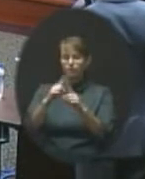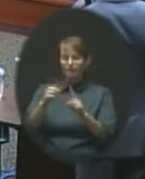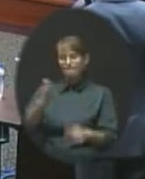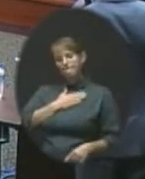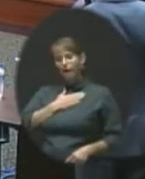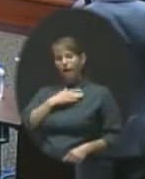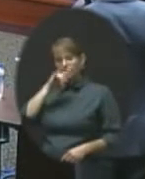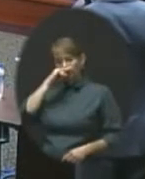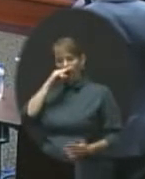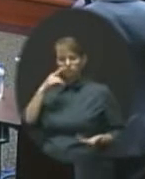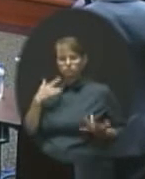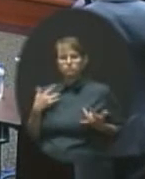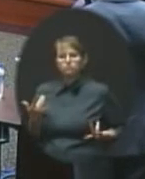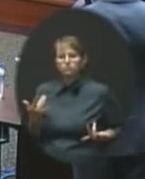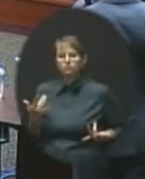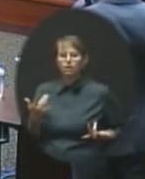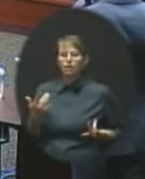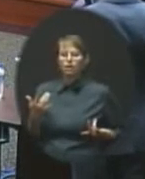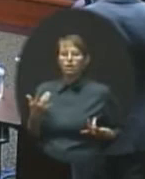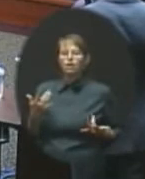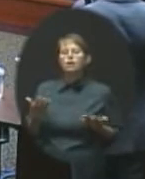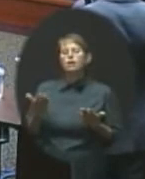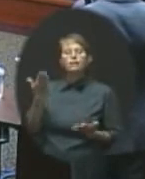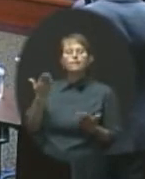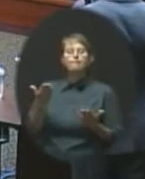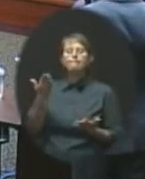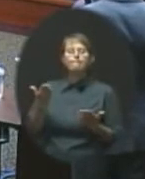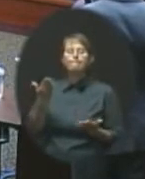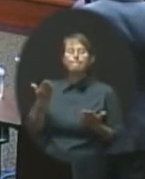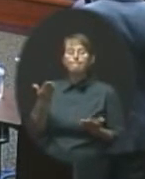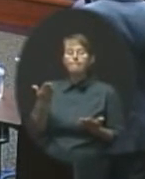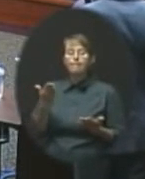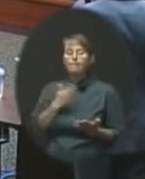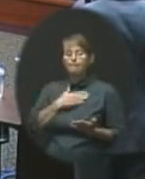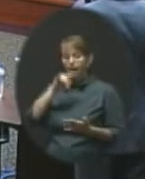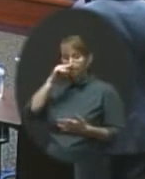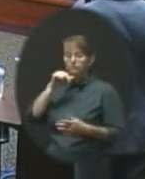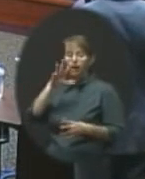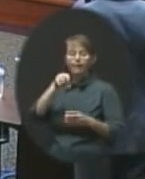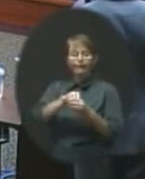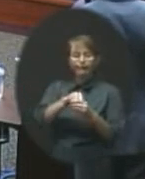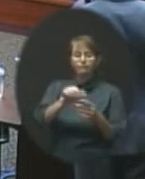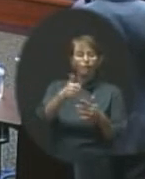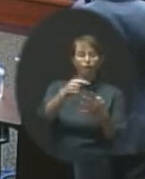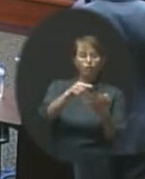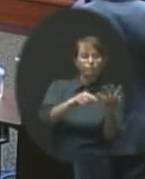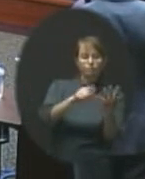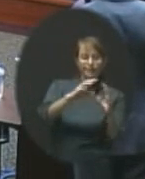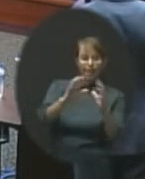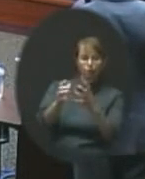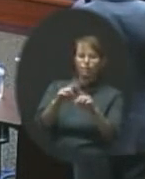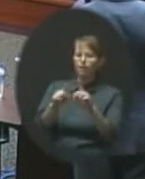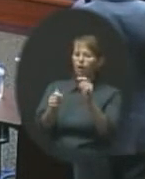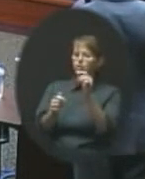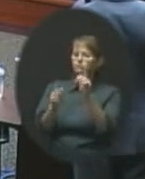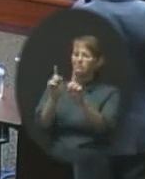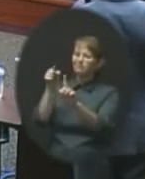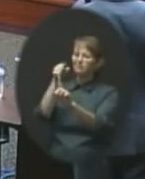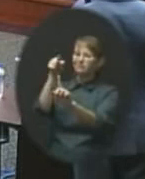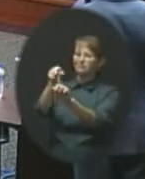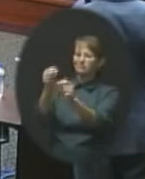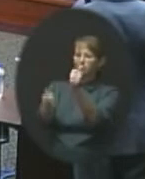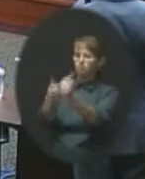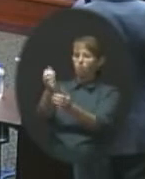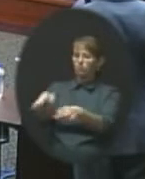child? And it may not be in those other categories. But when we look at the most important target to me